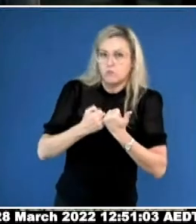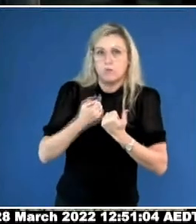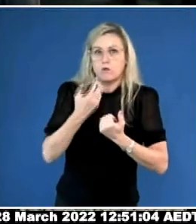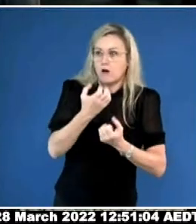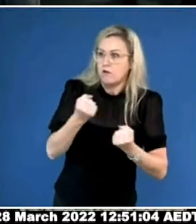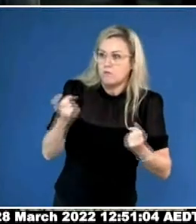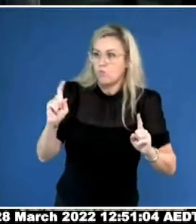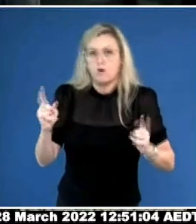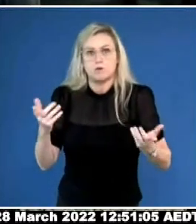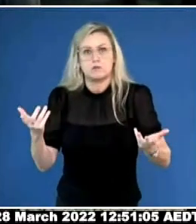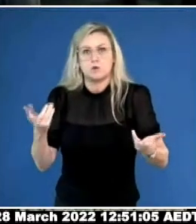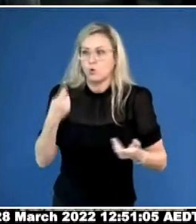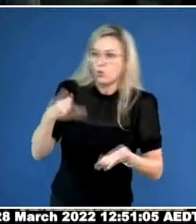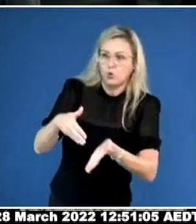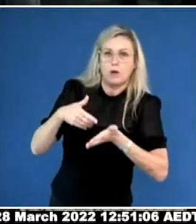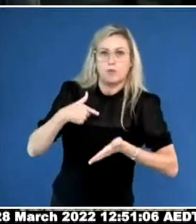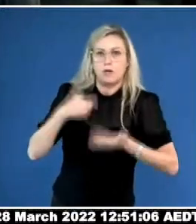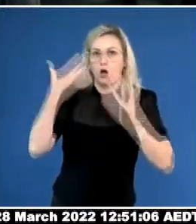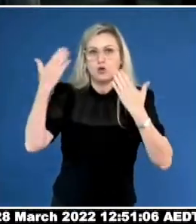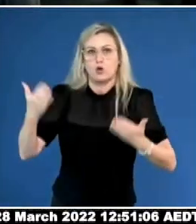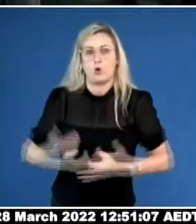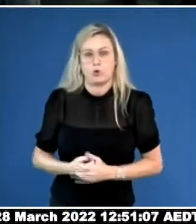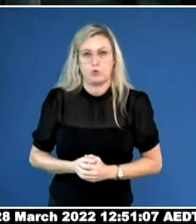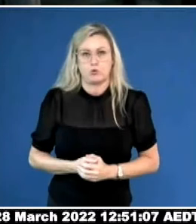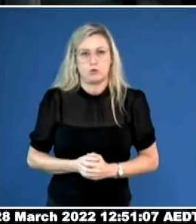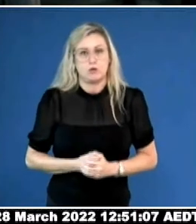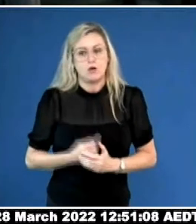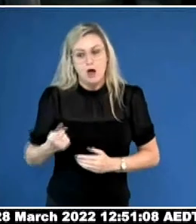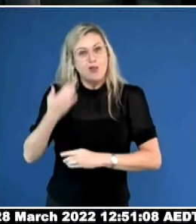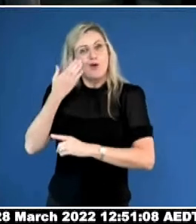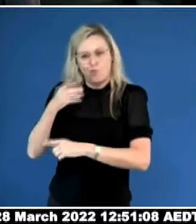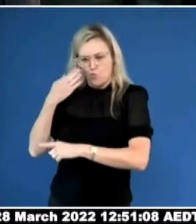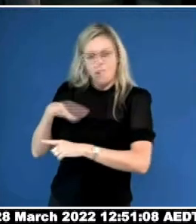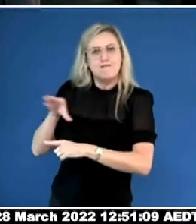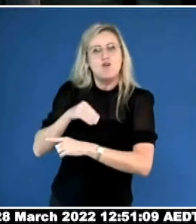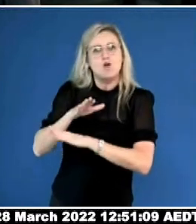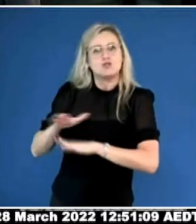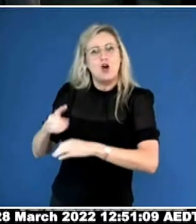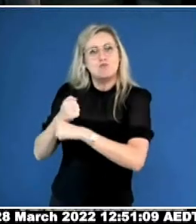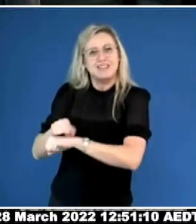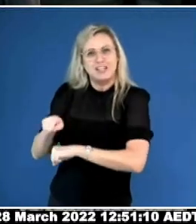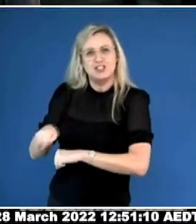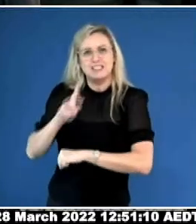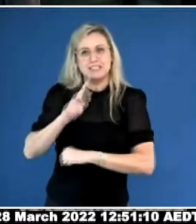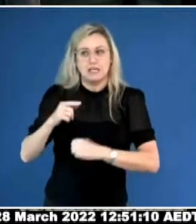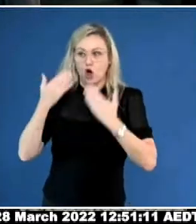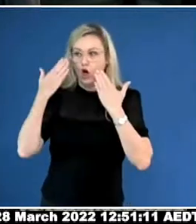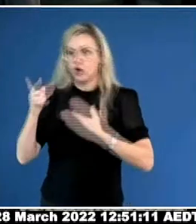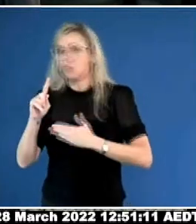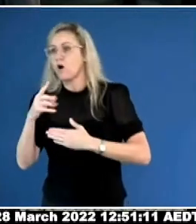said this, wasn't it? Yeah. I don't know what supports there are, but I know disability services are in this building and I'm going to ask them. And that was a shift.